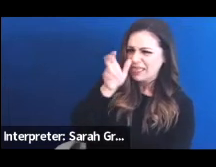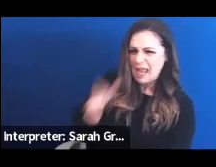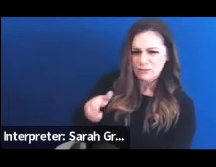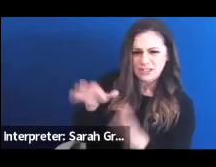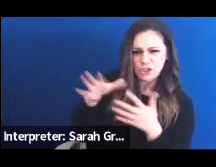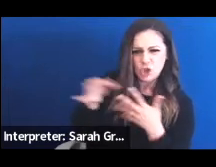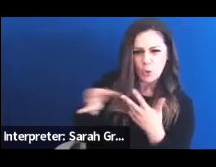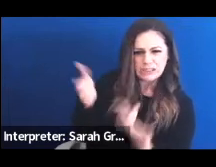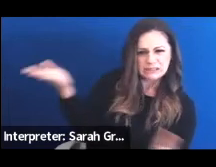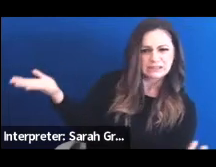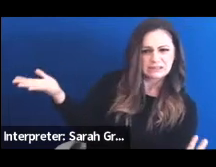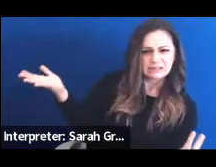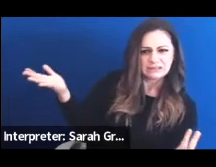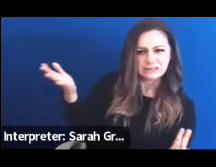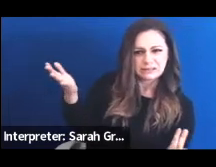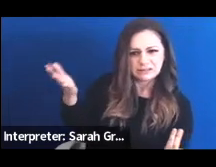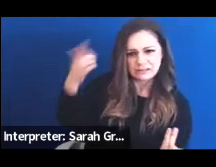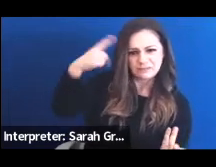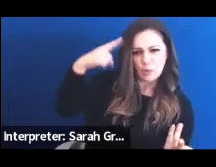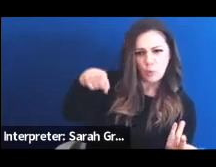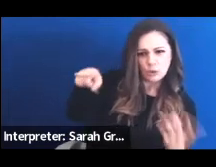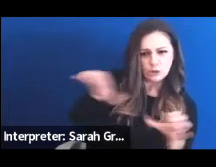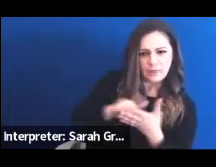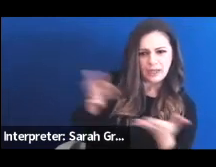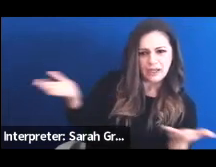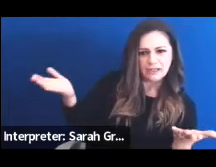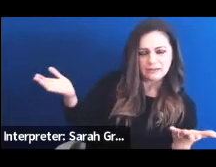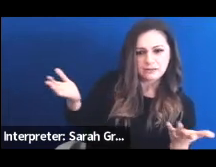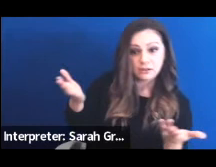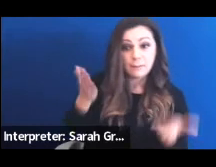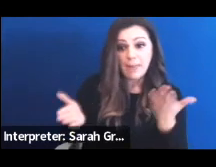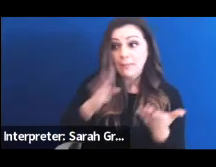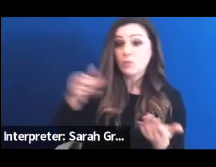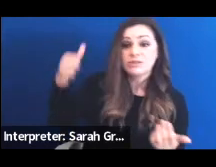be denied treatment because you did it to yourself. They'd be given a